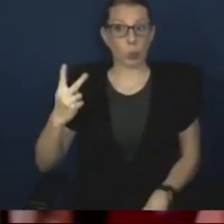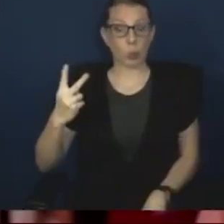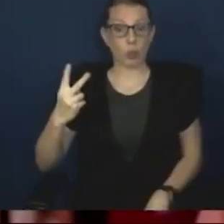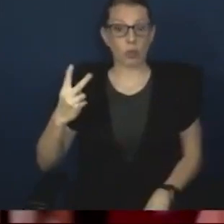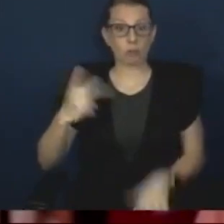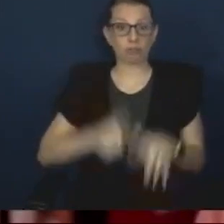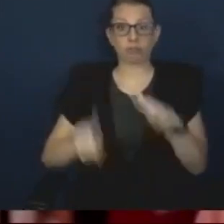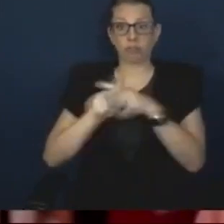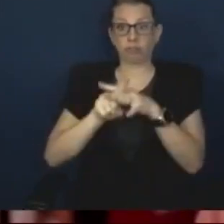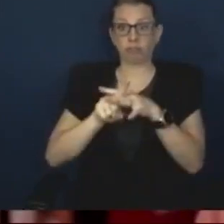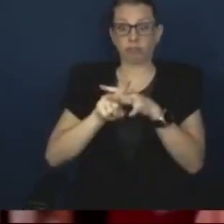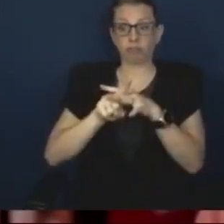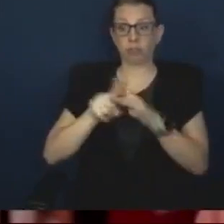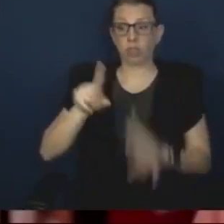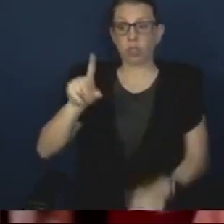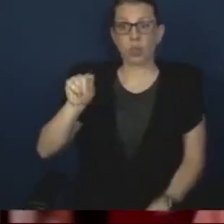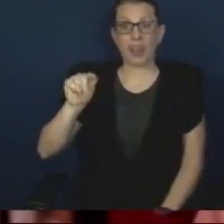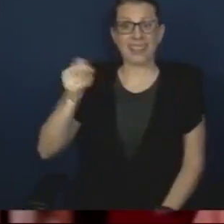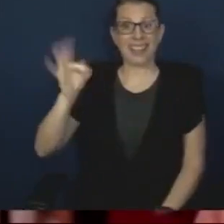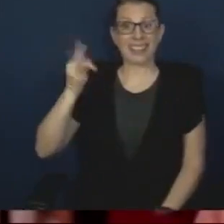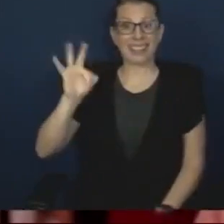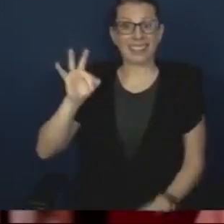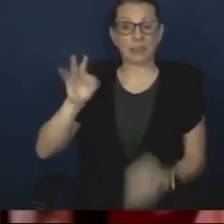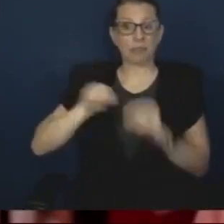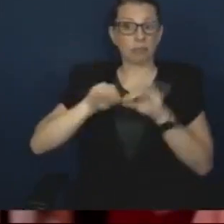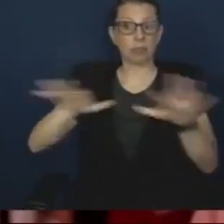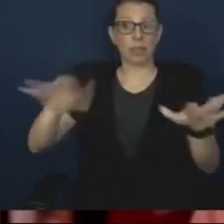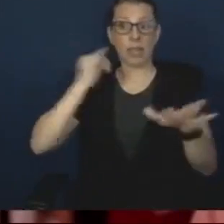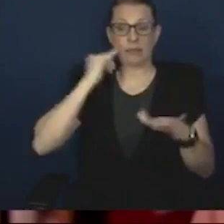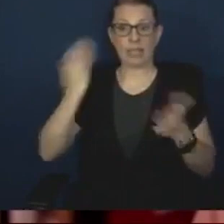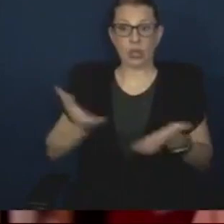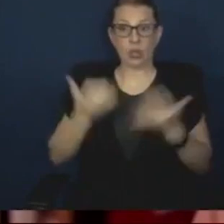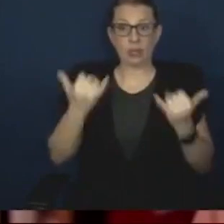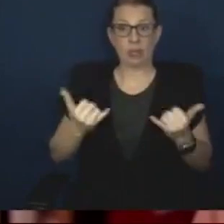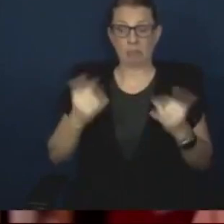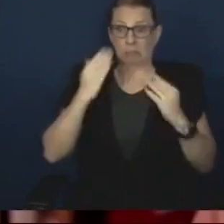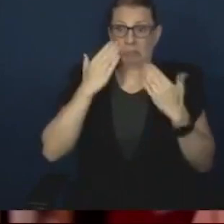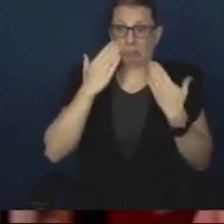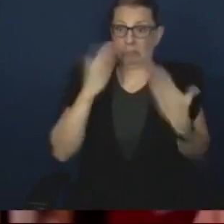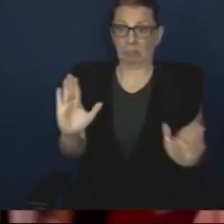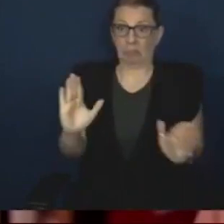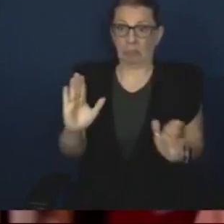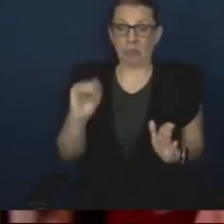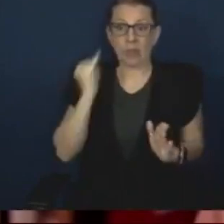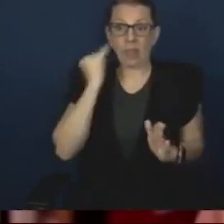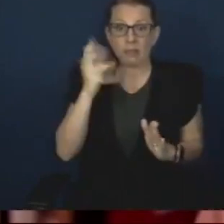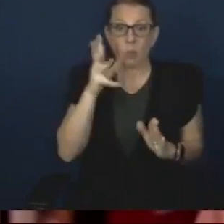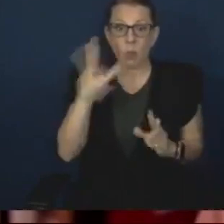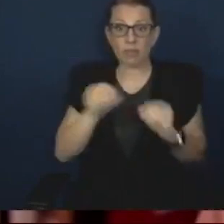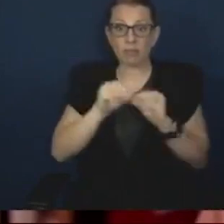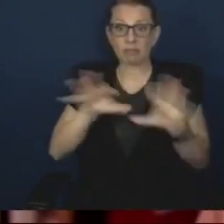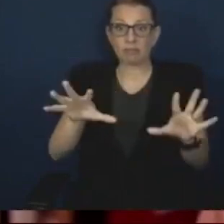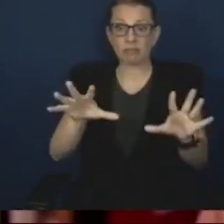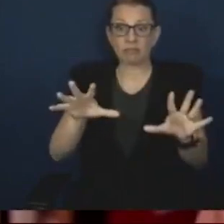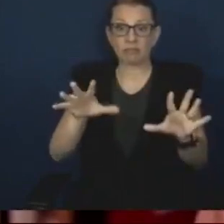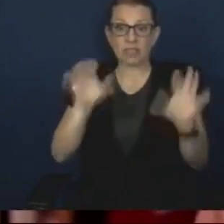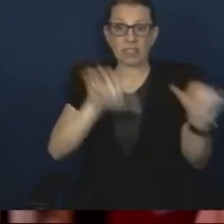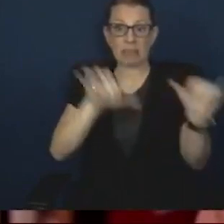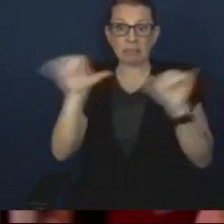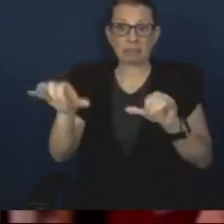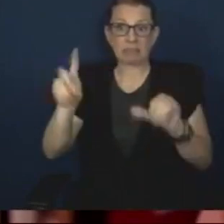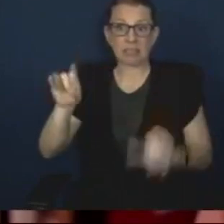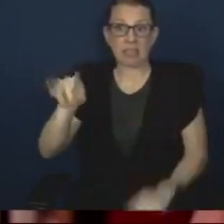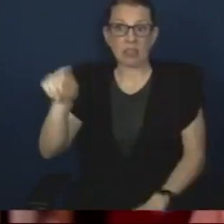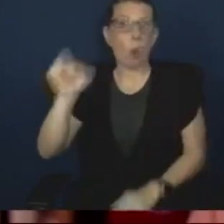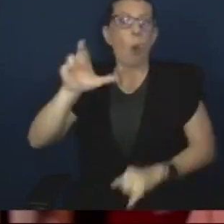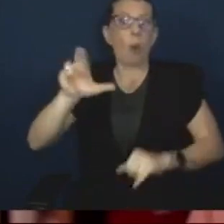in the end of 2019, if that were here today, we have no idea if it would be doing the same thing or something different. So I